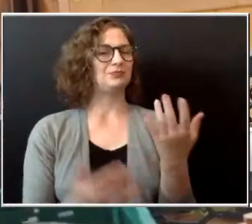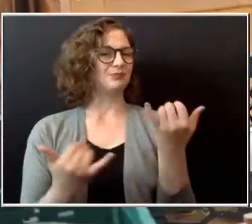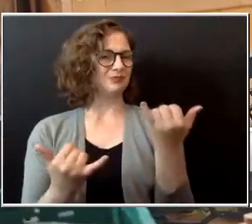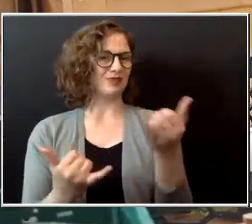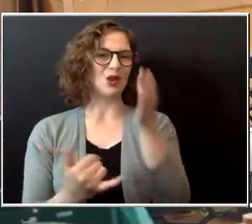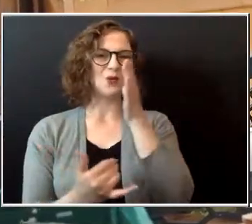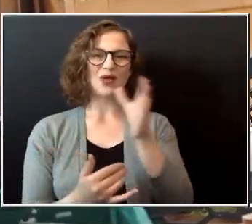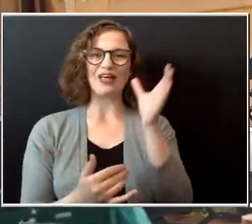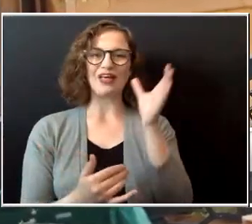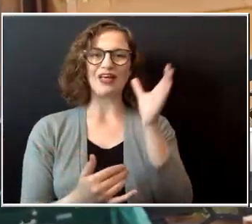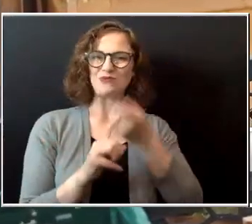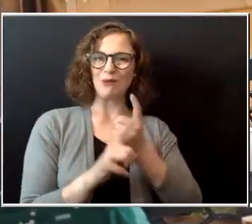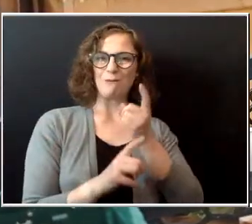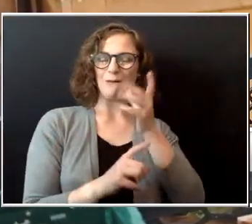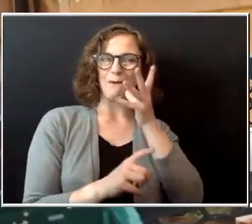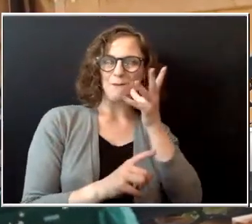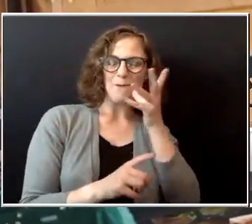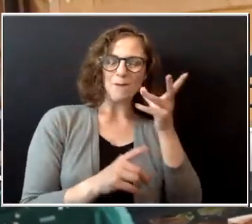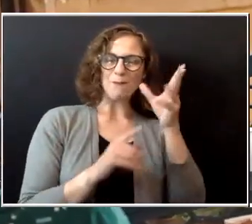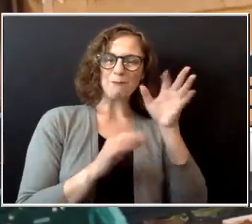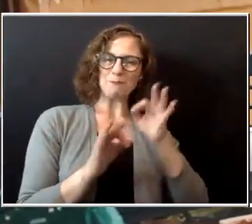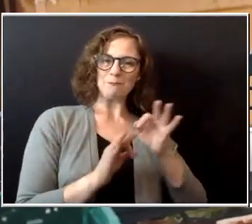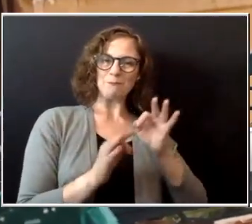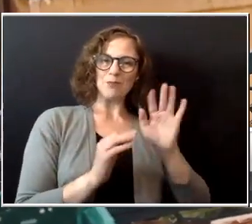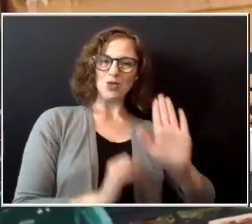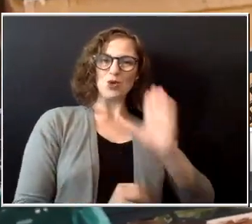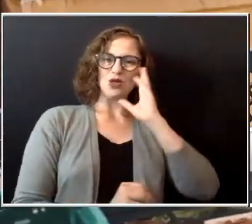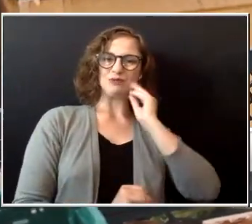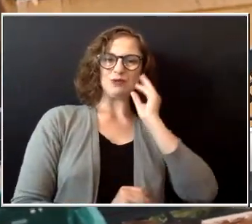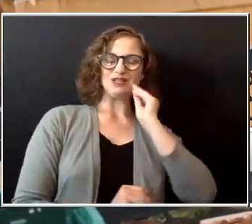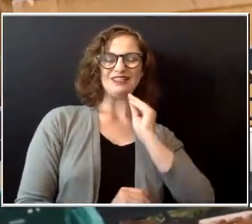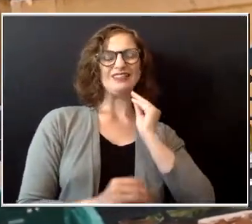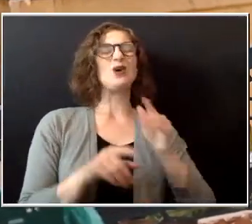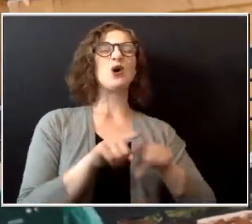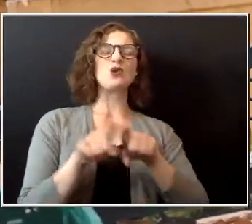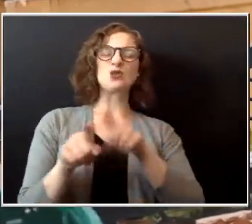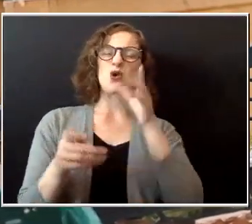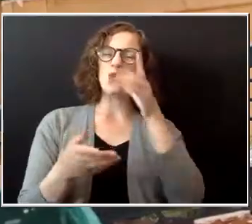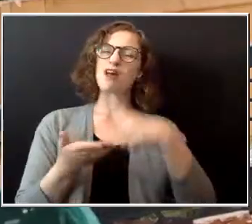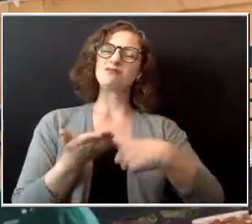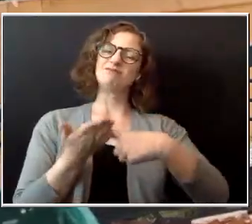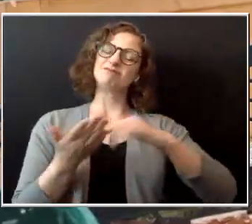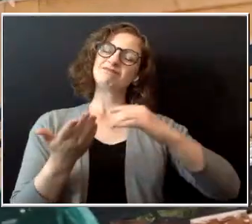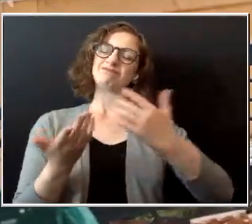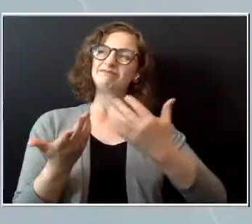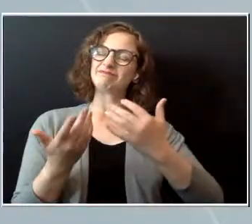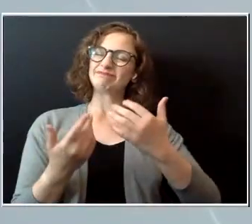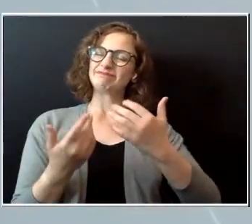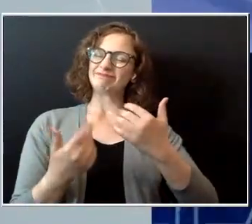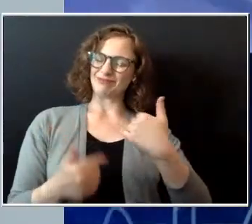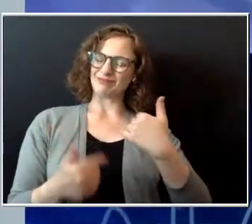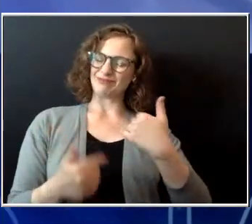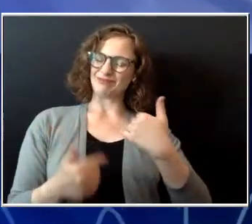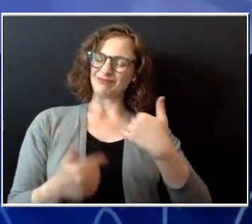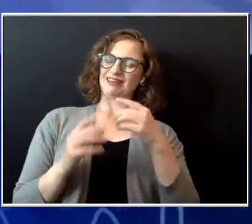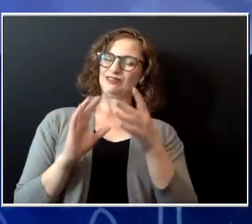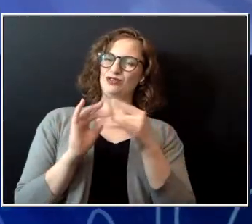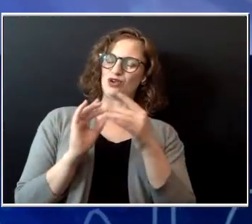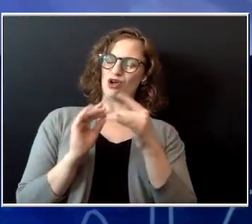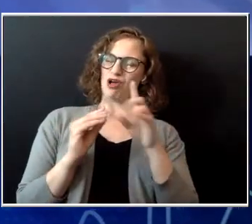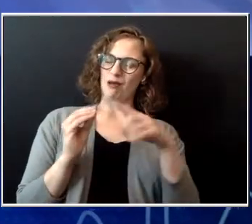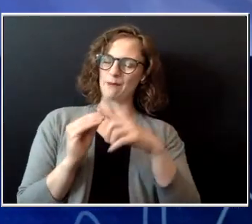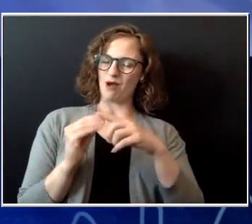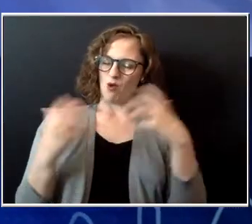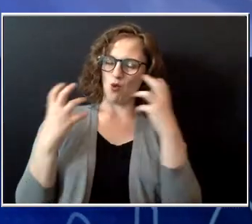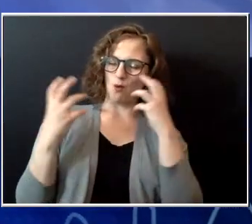ask if we should change the way we talk about obesity and about food. But first, let's do morning rounds.